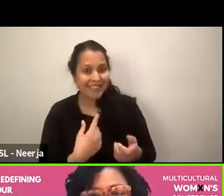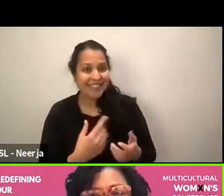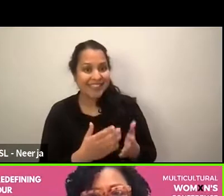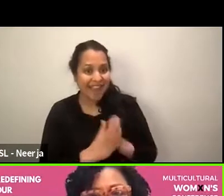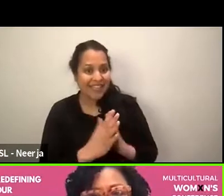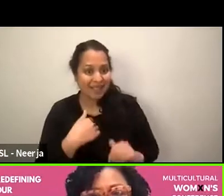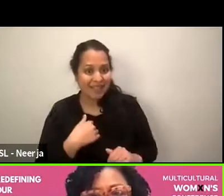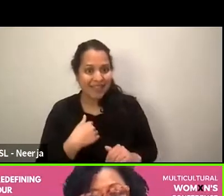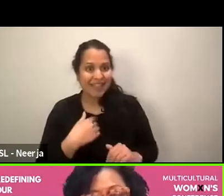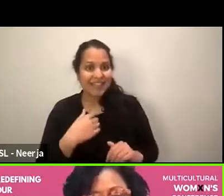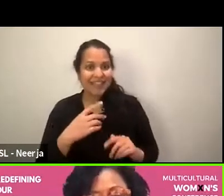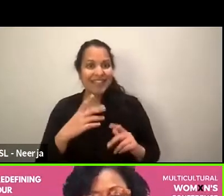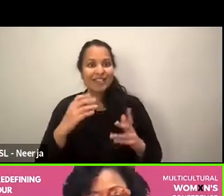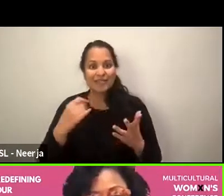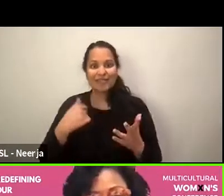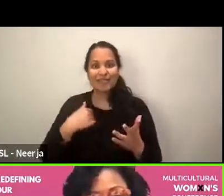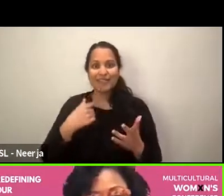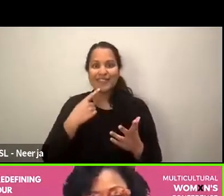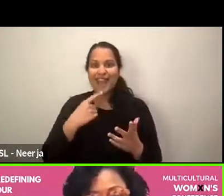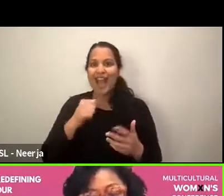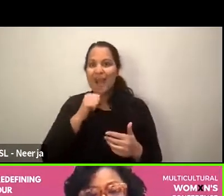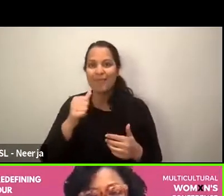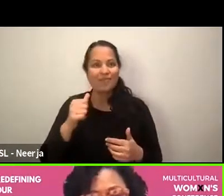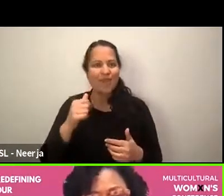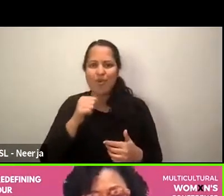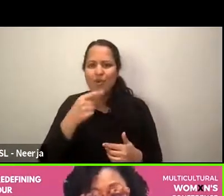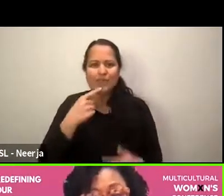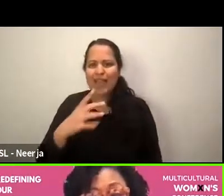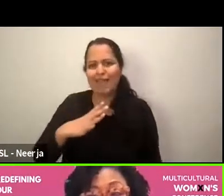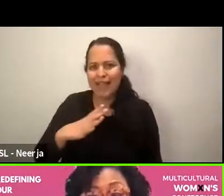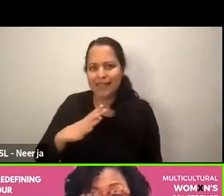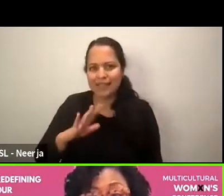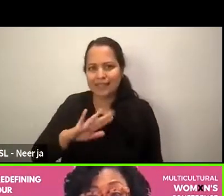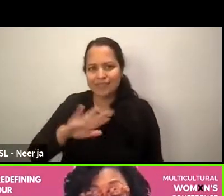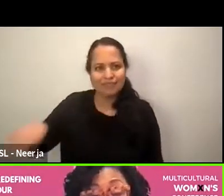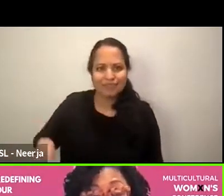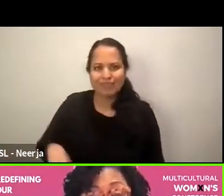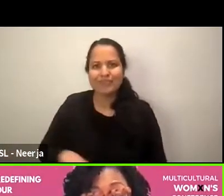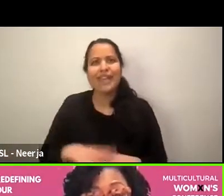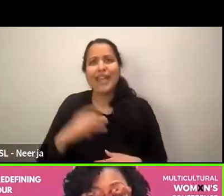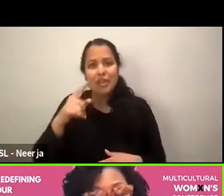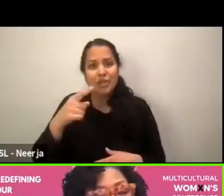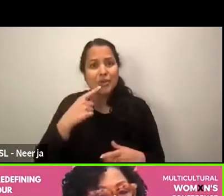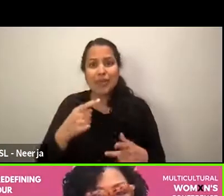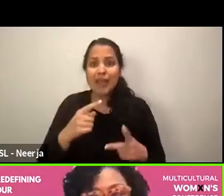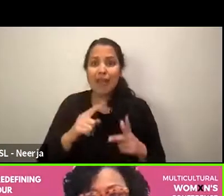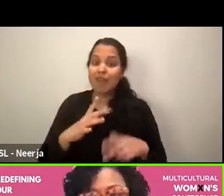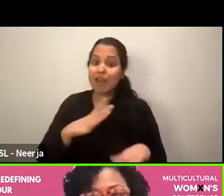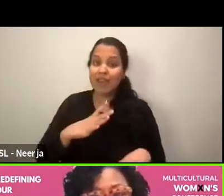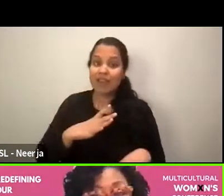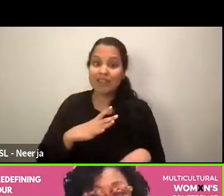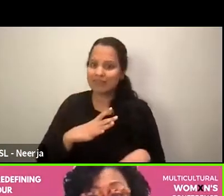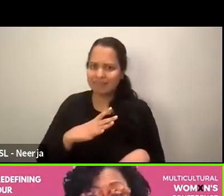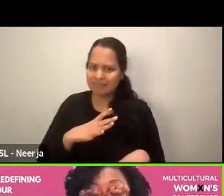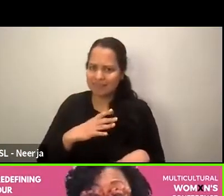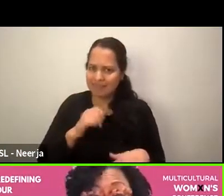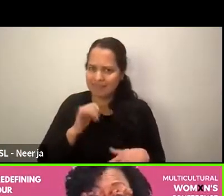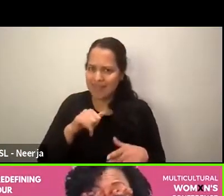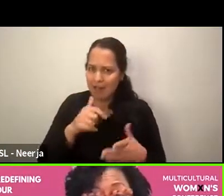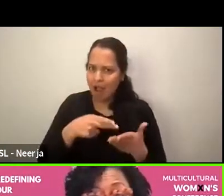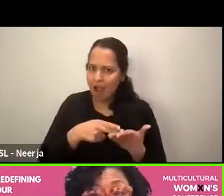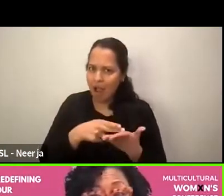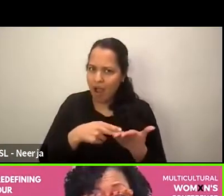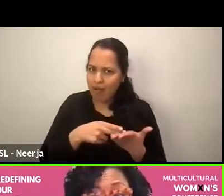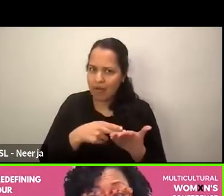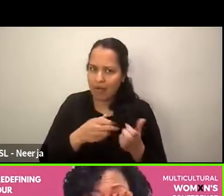not going to say fine. And so anyone who starts a statement with fine, they are not being honest with you or